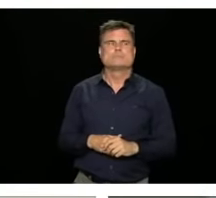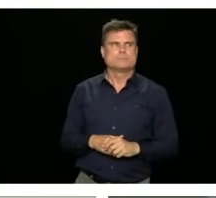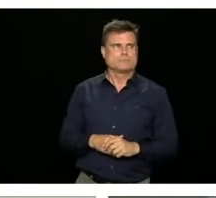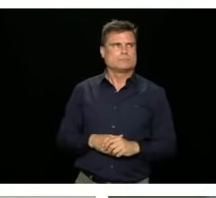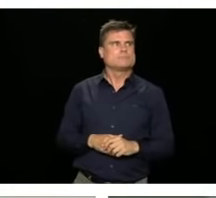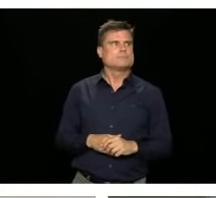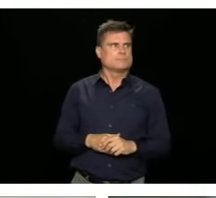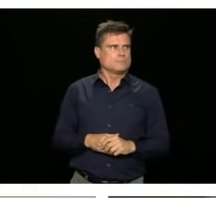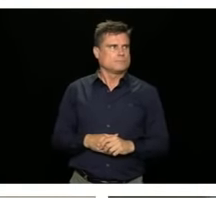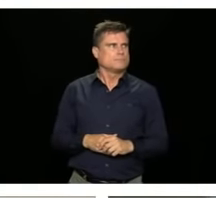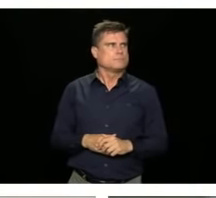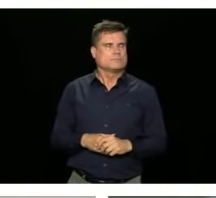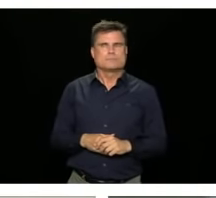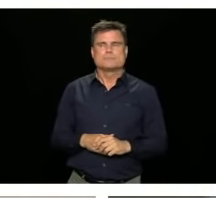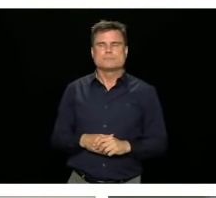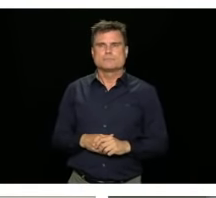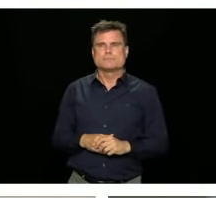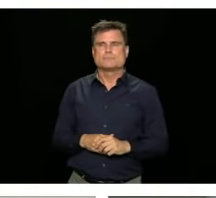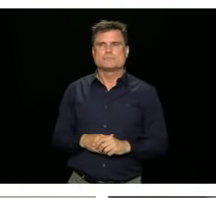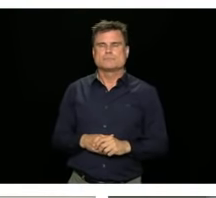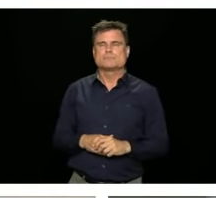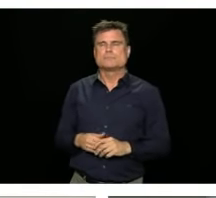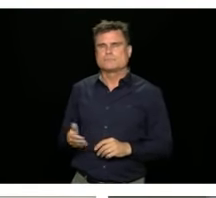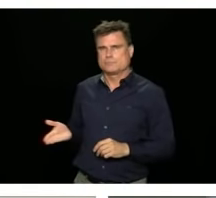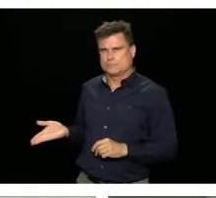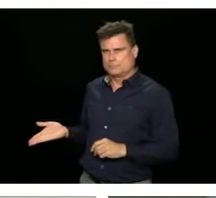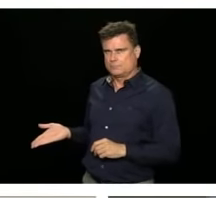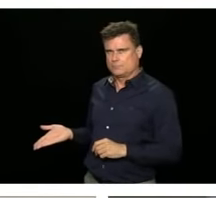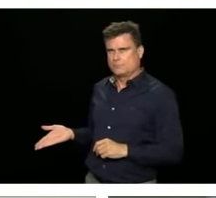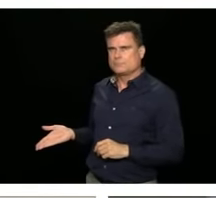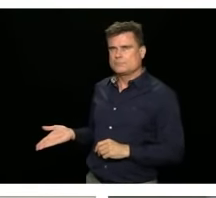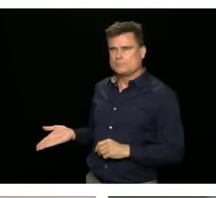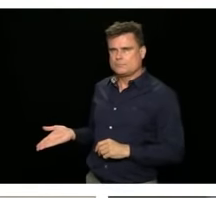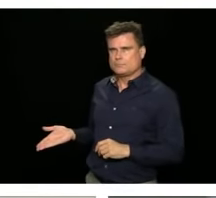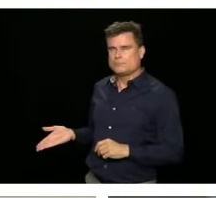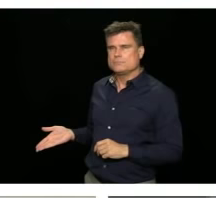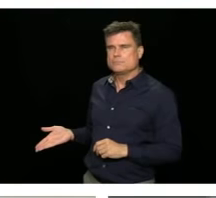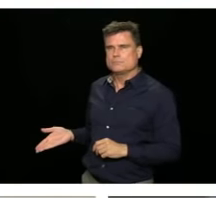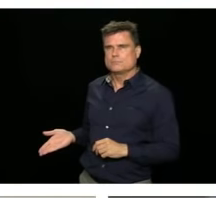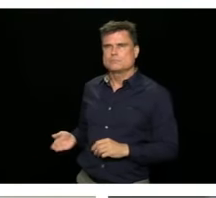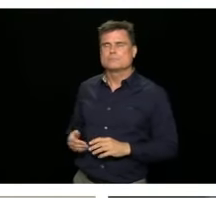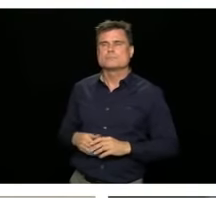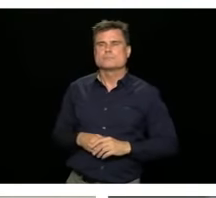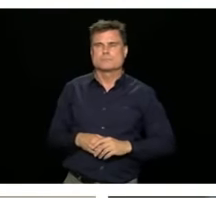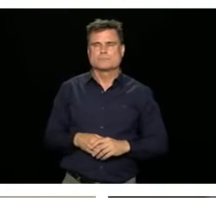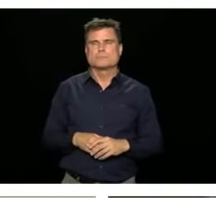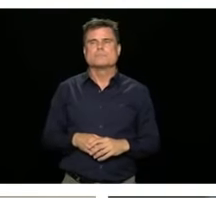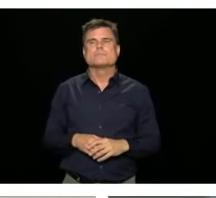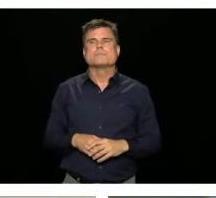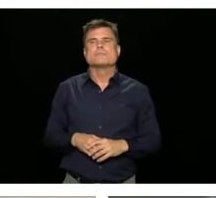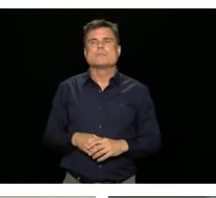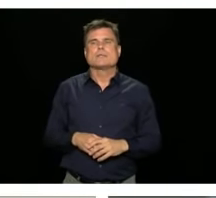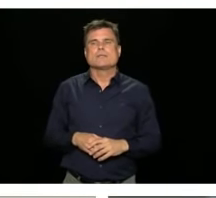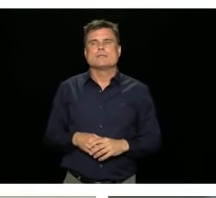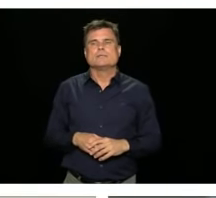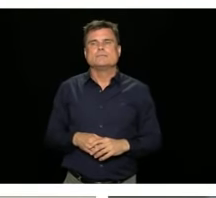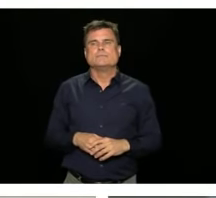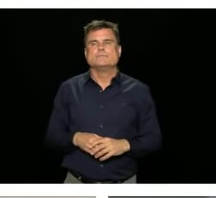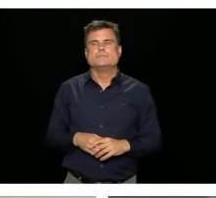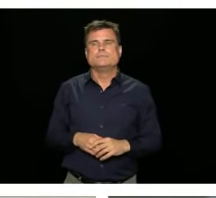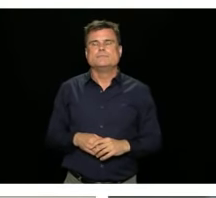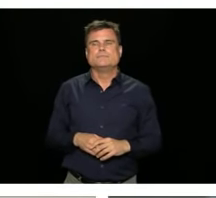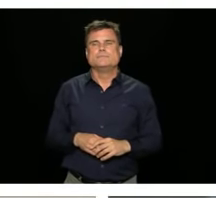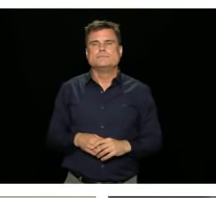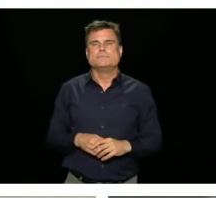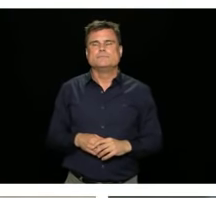this question, is that, you know, the population, the policing of people of color, Black and Indigenous